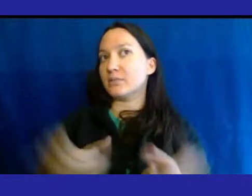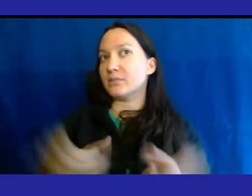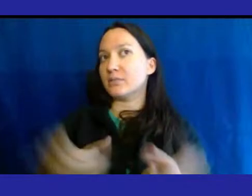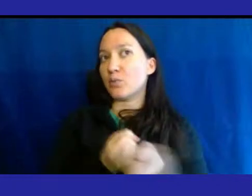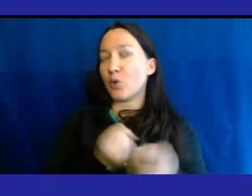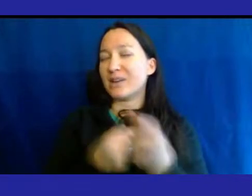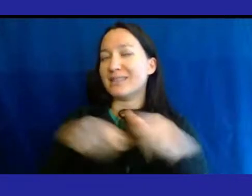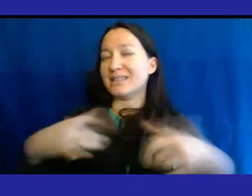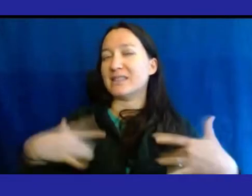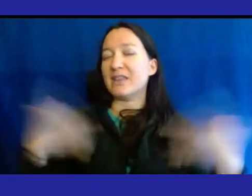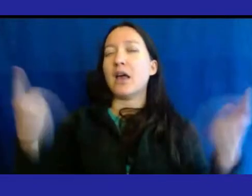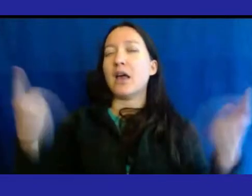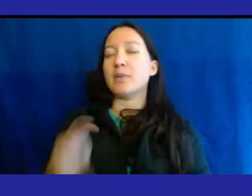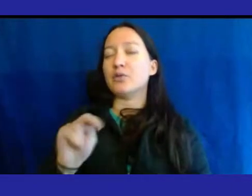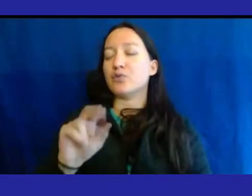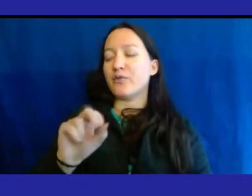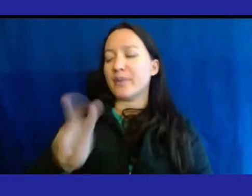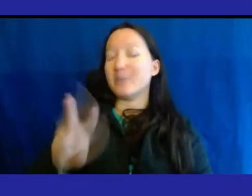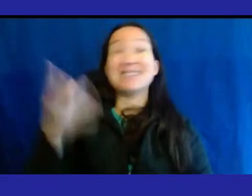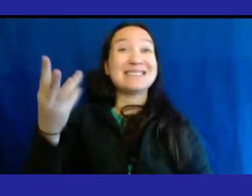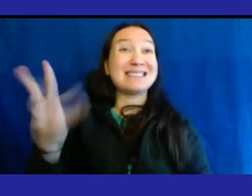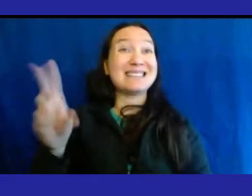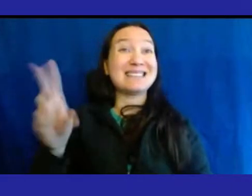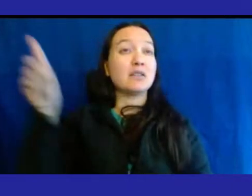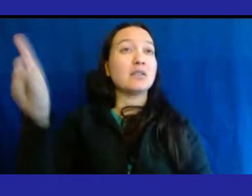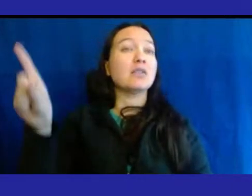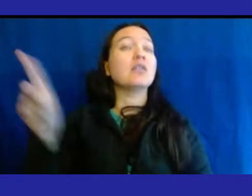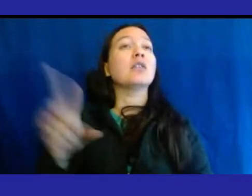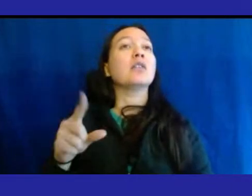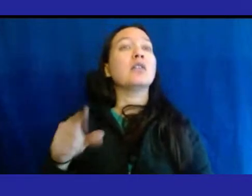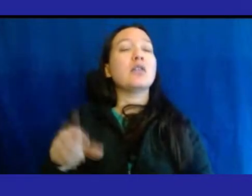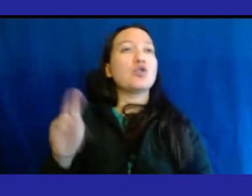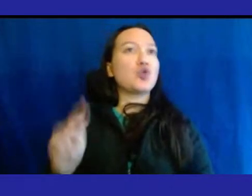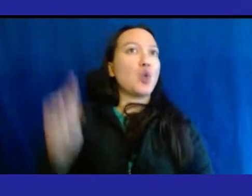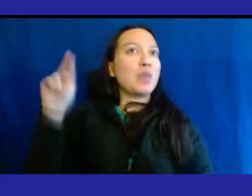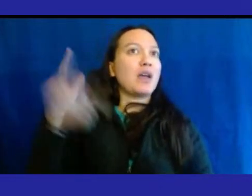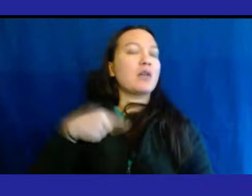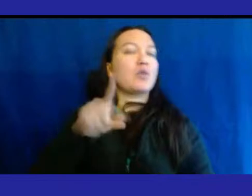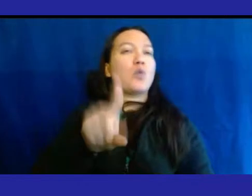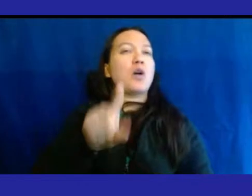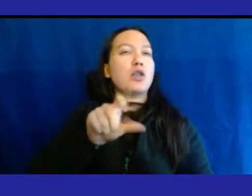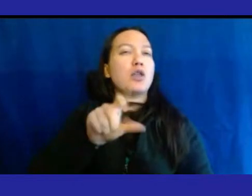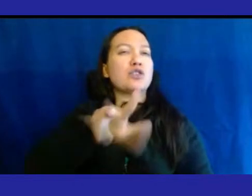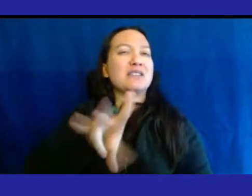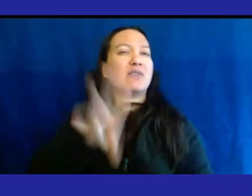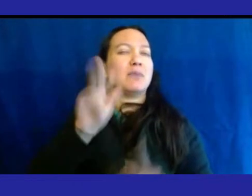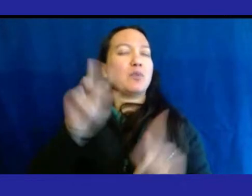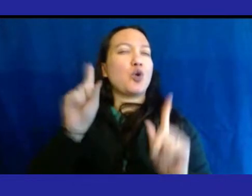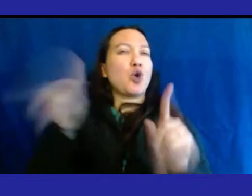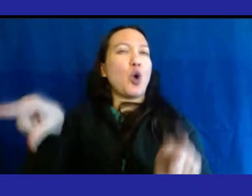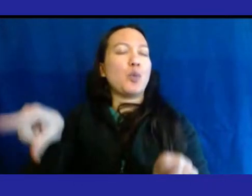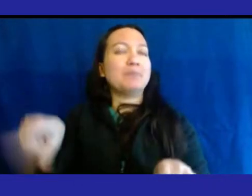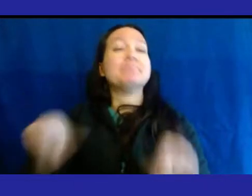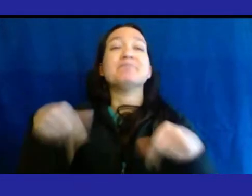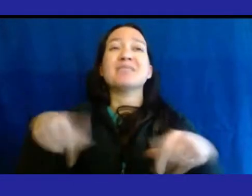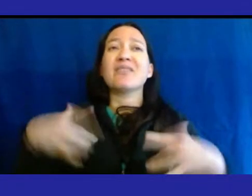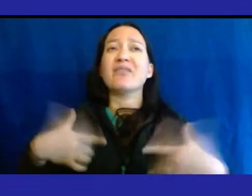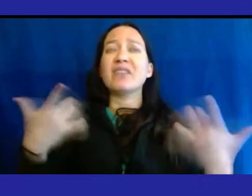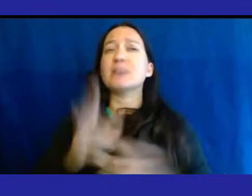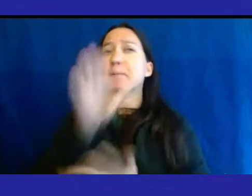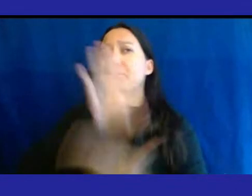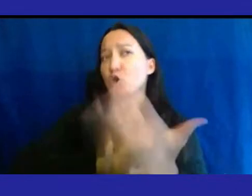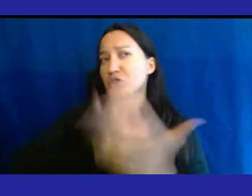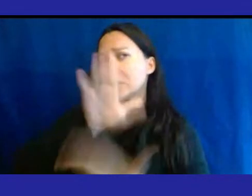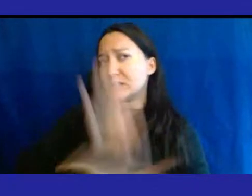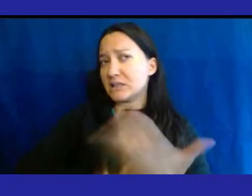was held on November 16th at Gouverneur, and we had 137 participants. This event was in person, and it was